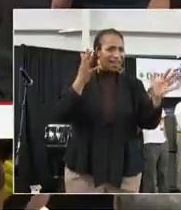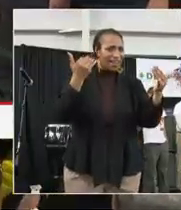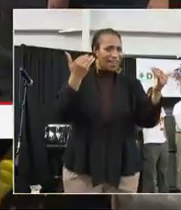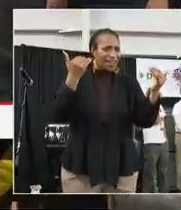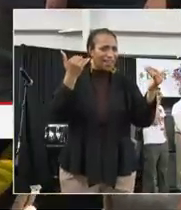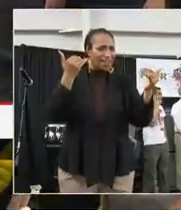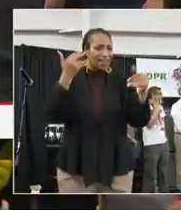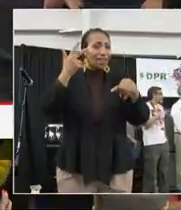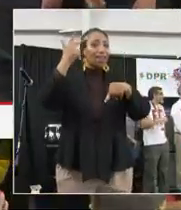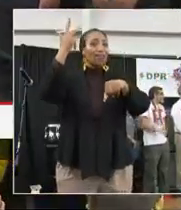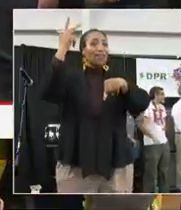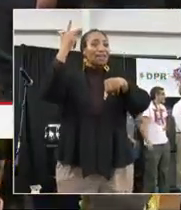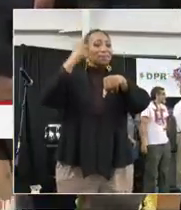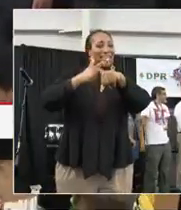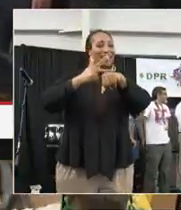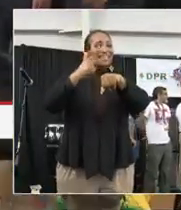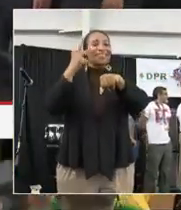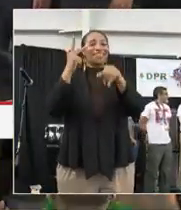3P, 3P.